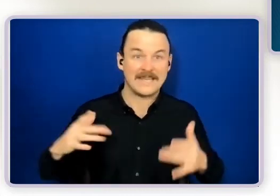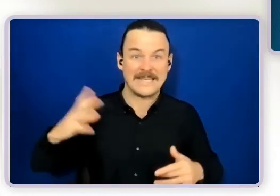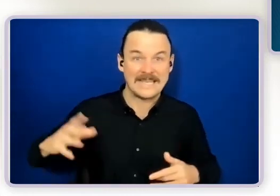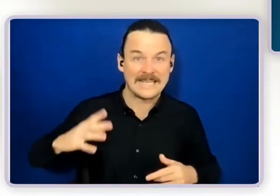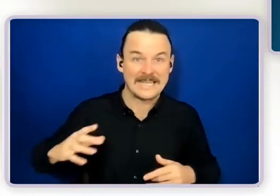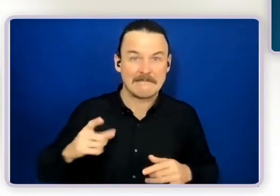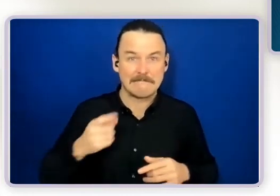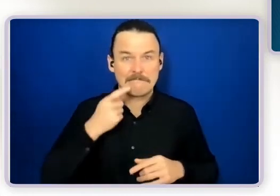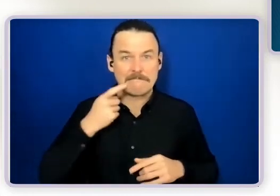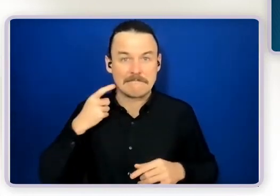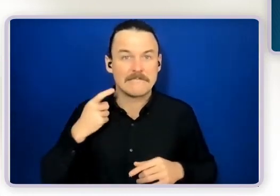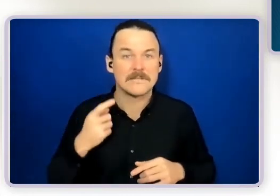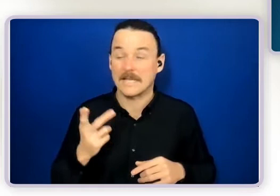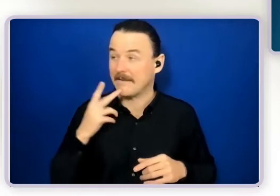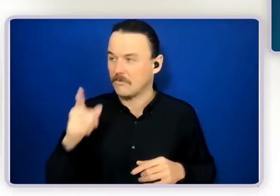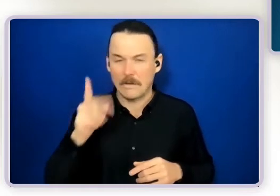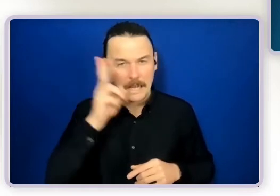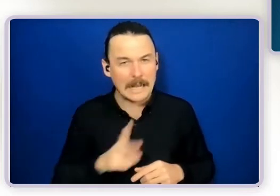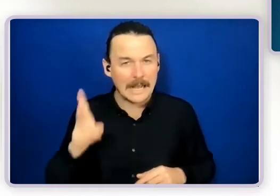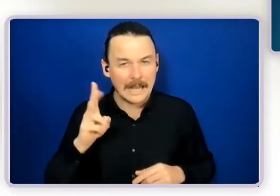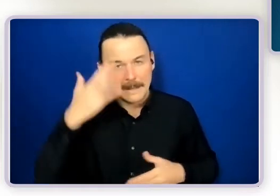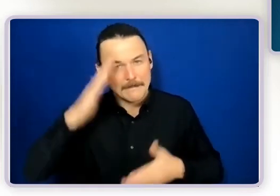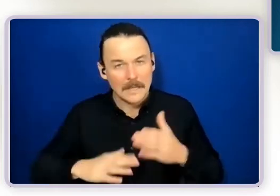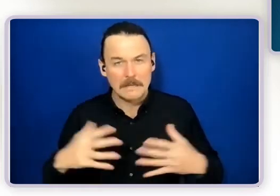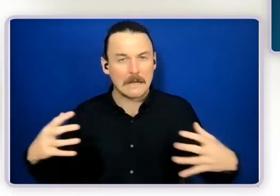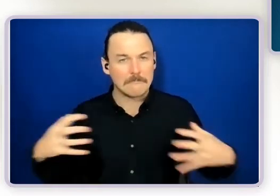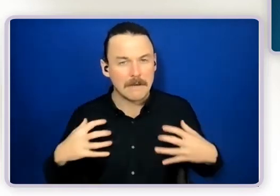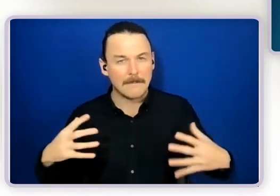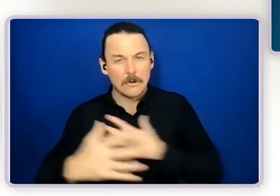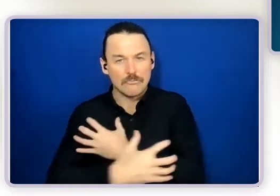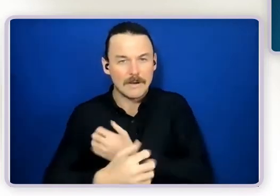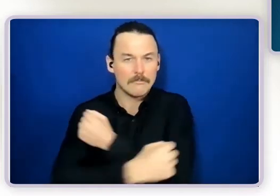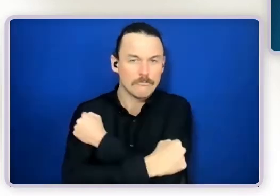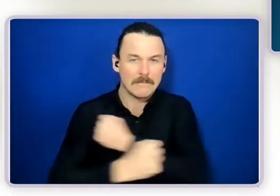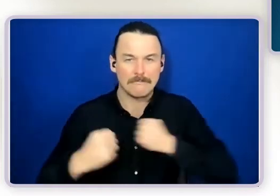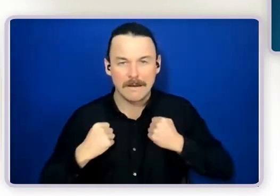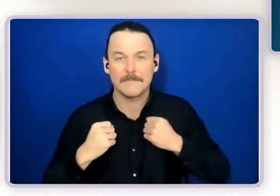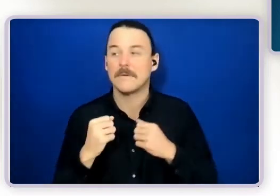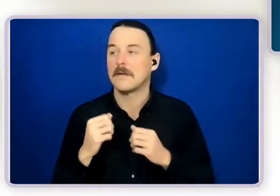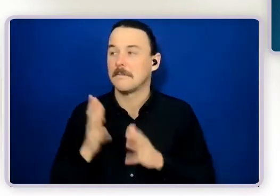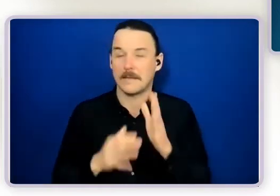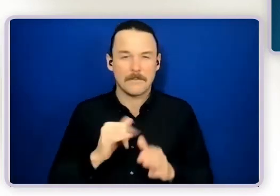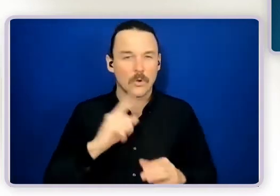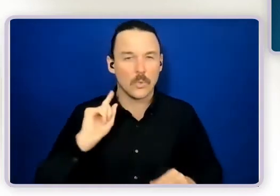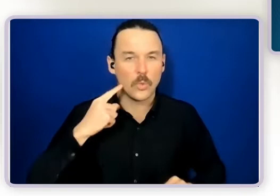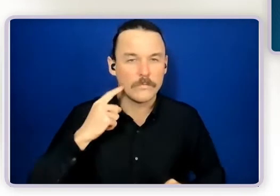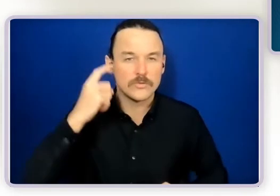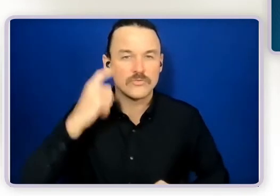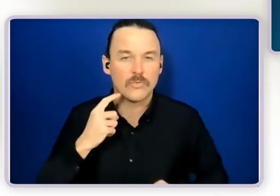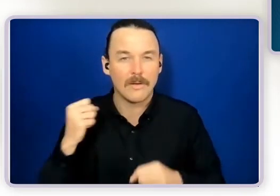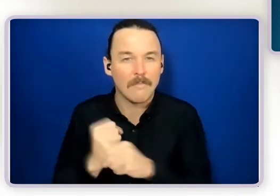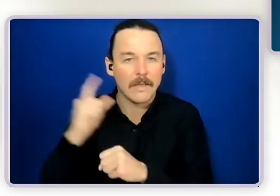to you, and therefore you might seek it out. And what I've added at the bottom of this list,